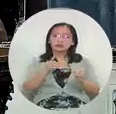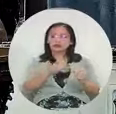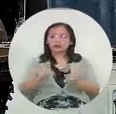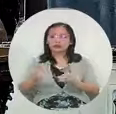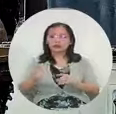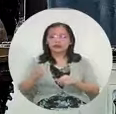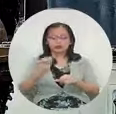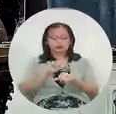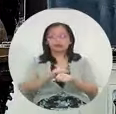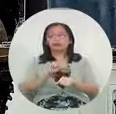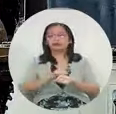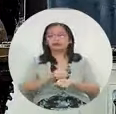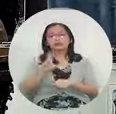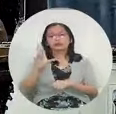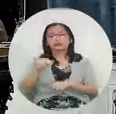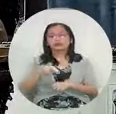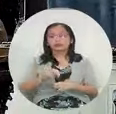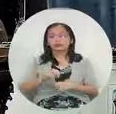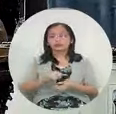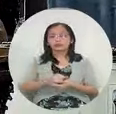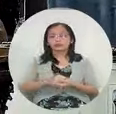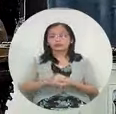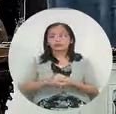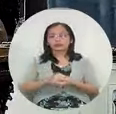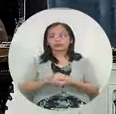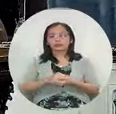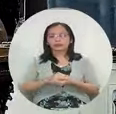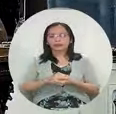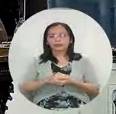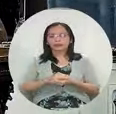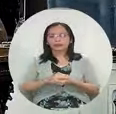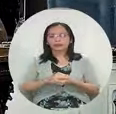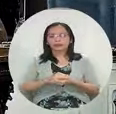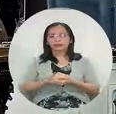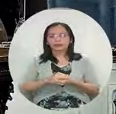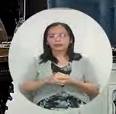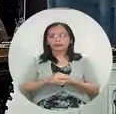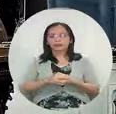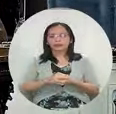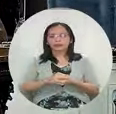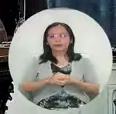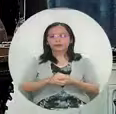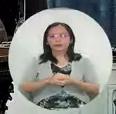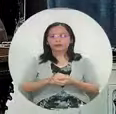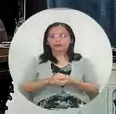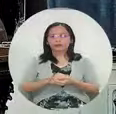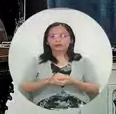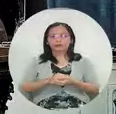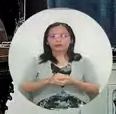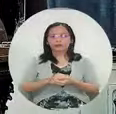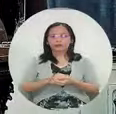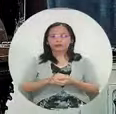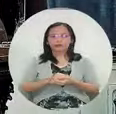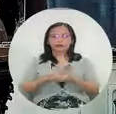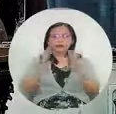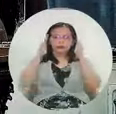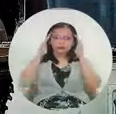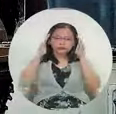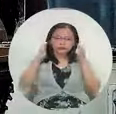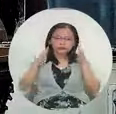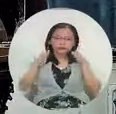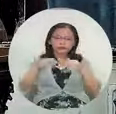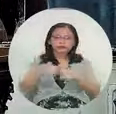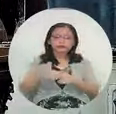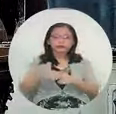do. That is why if God calls you into the ministry, you have to be determined. Kalimutan ang